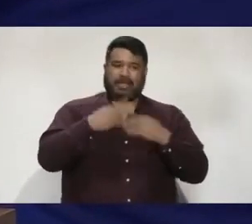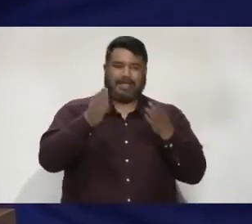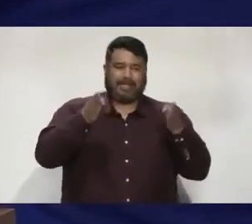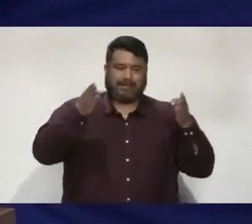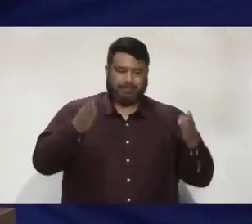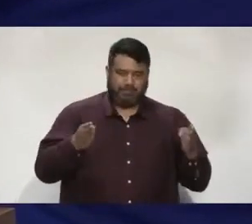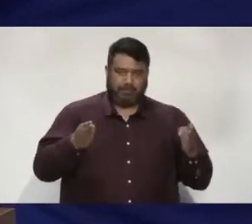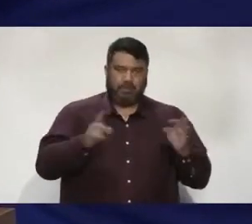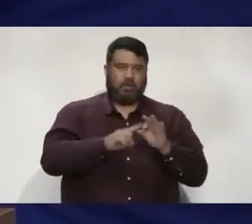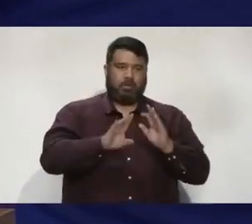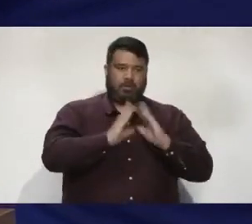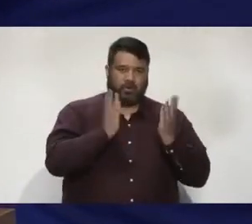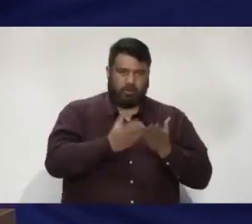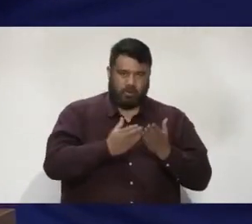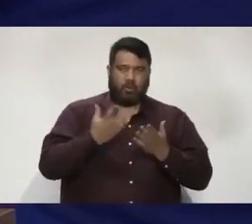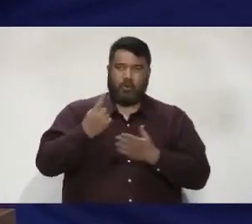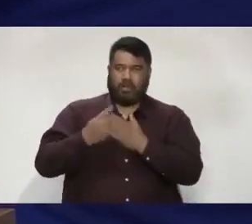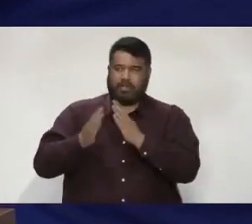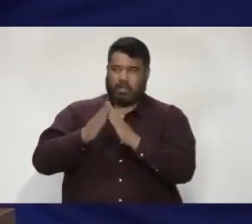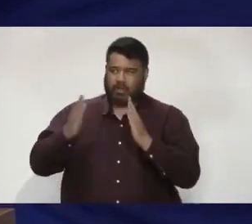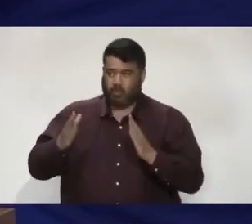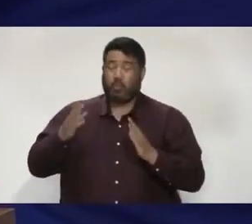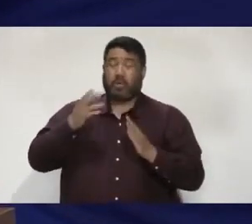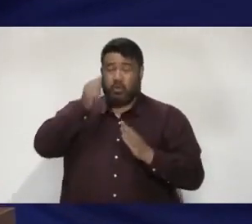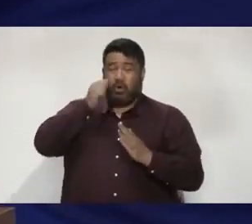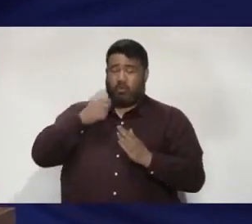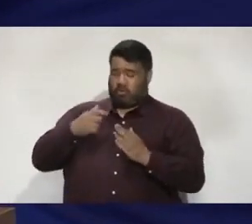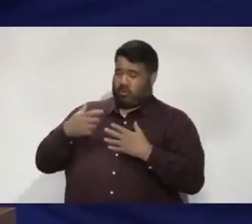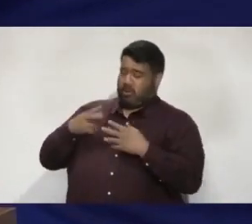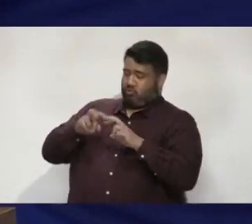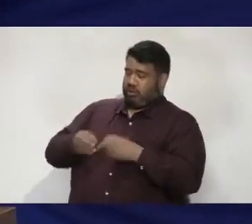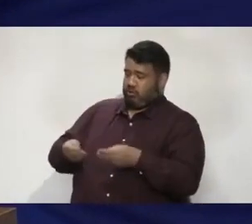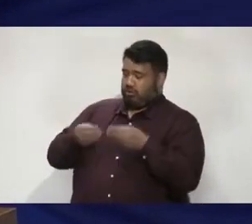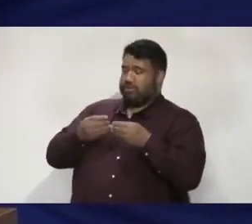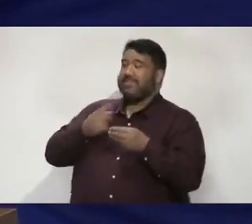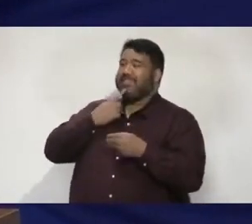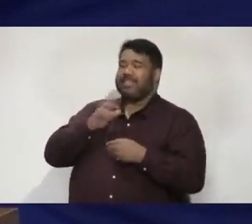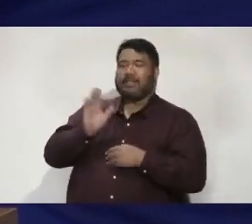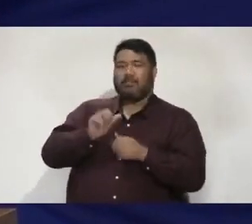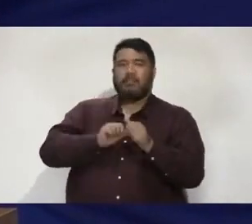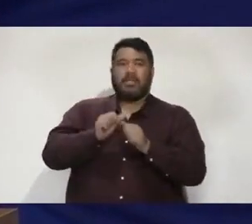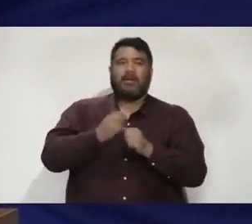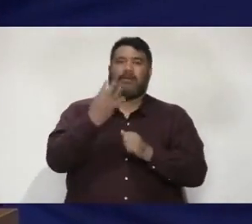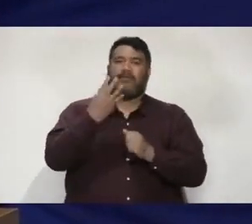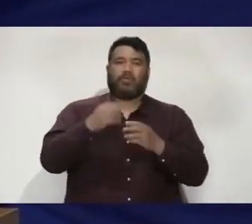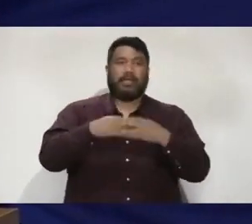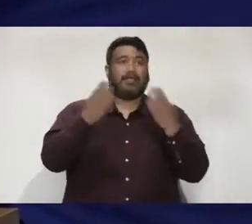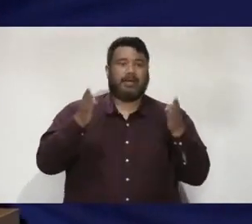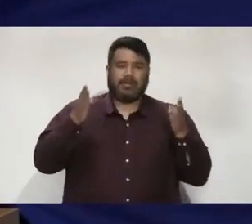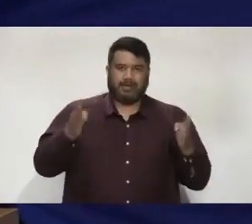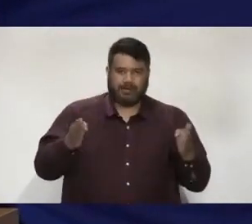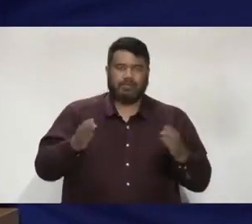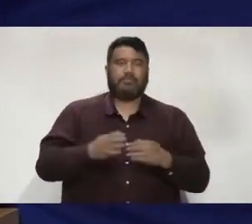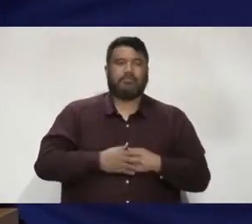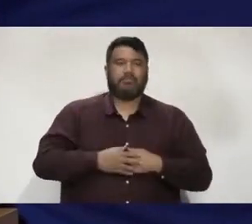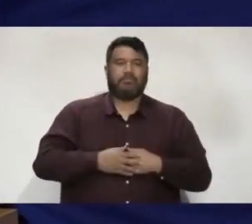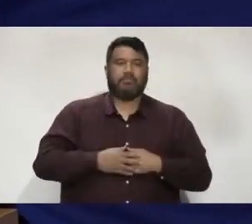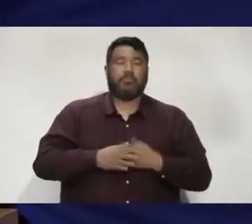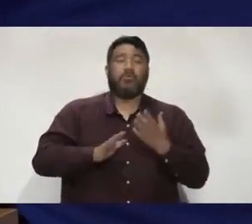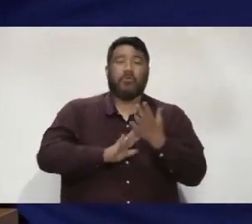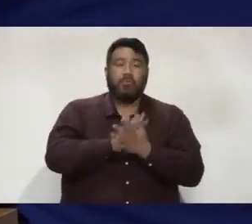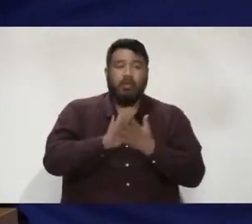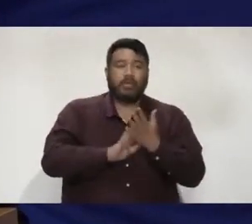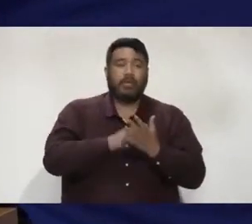that sometimes that's the kind of time period that you need to take, particularly if someone were, for example, to contract